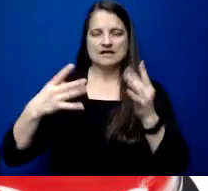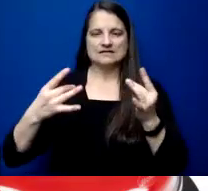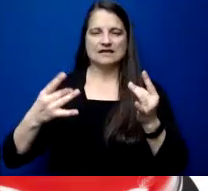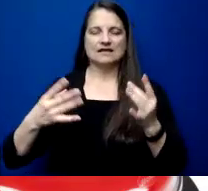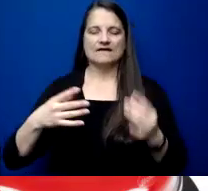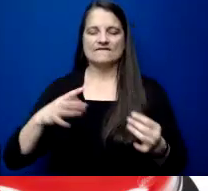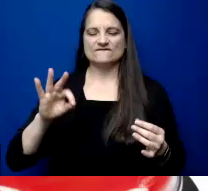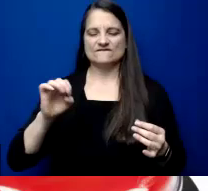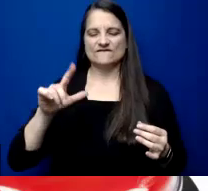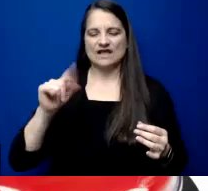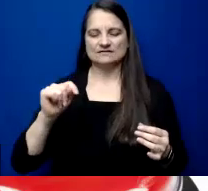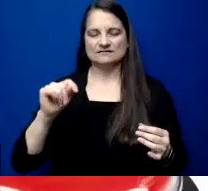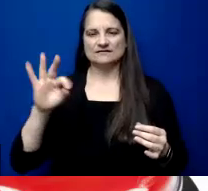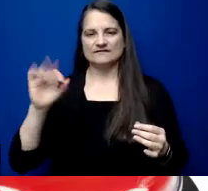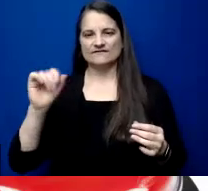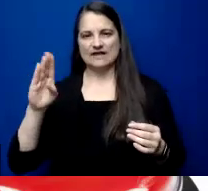of fabric or